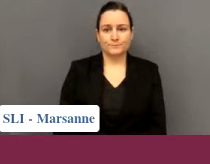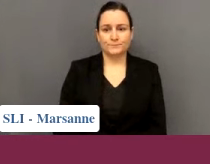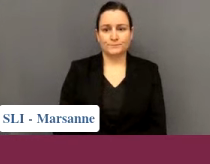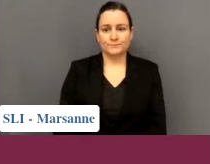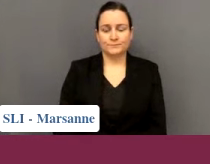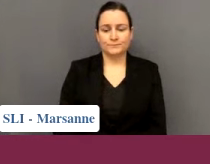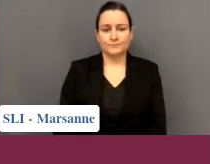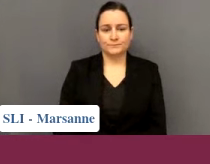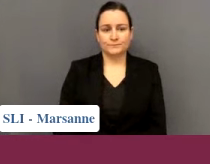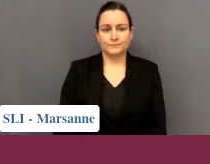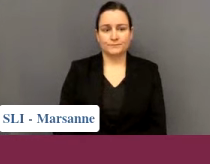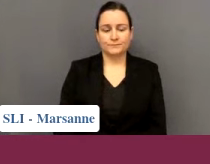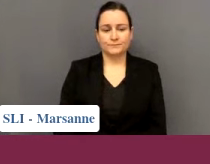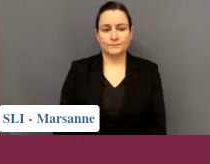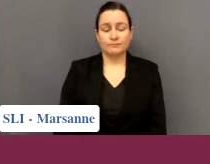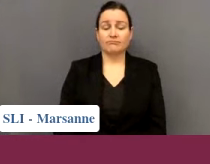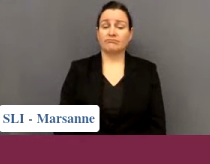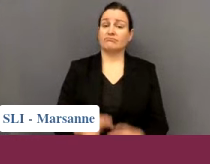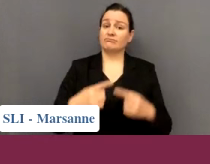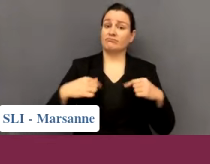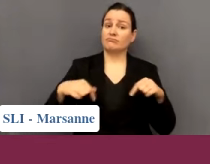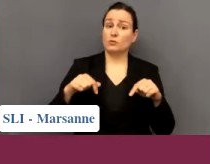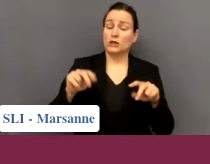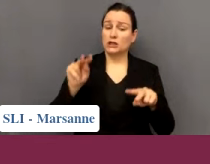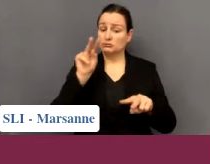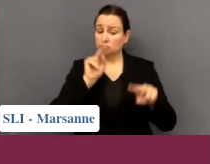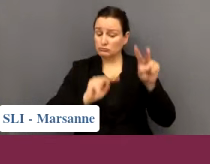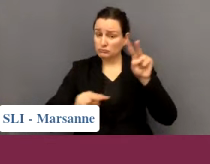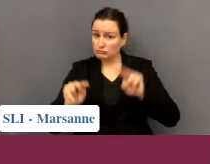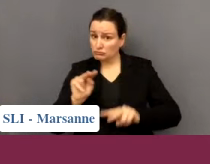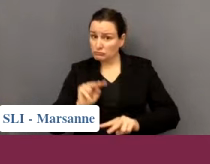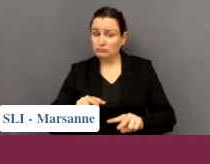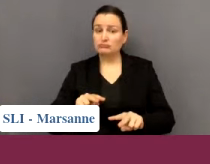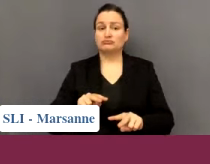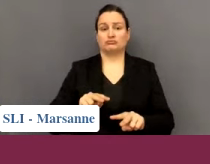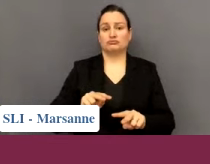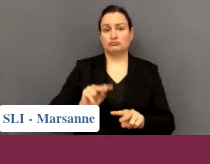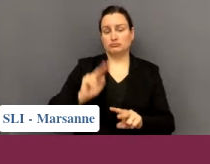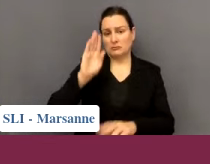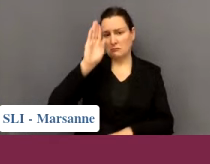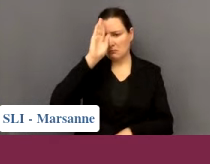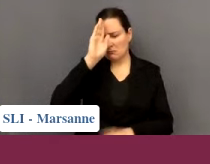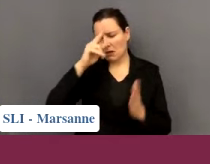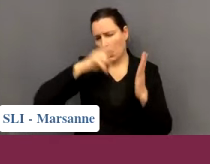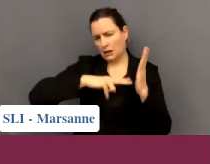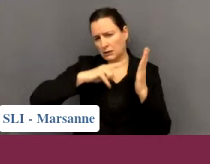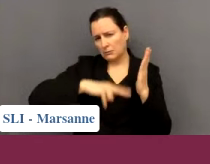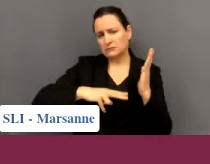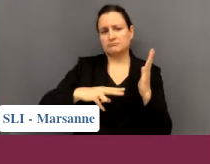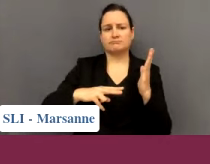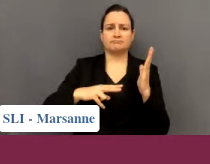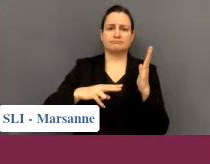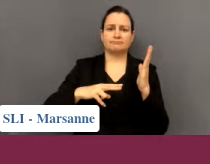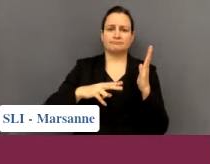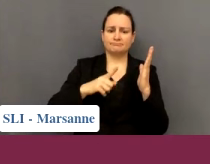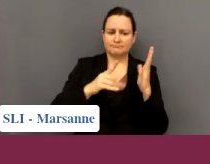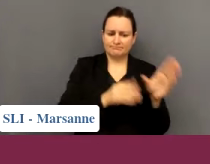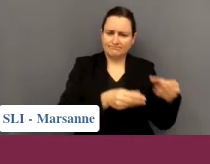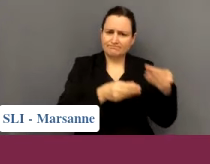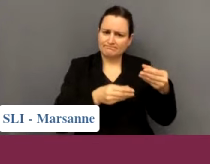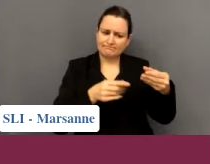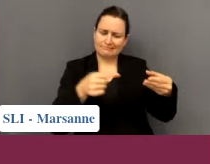conducted a comprehensive scoping review of the academic and the policy or gray literature to assess the sort of state